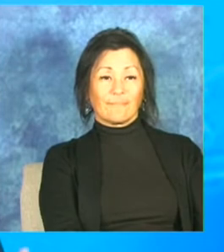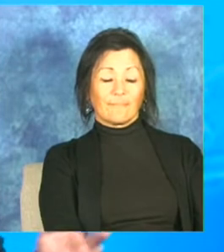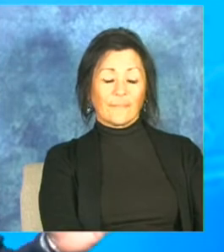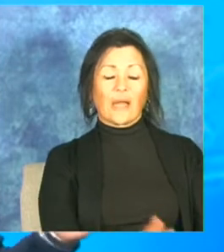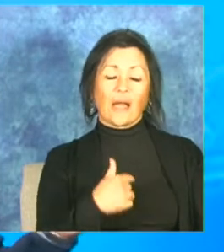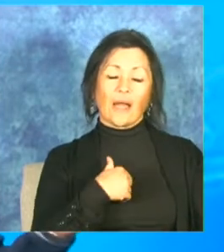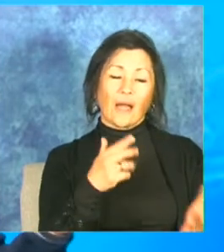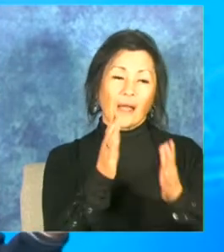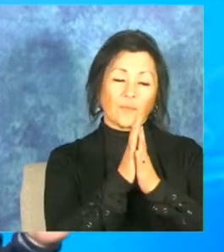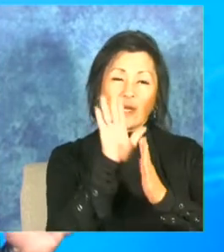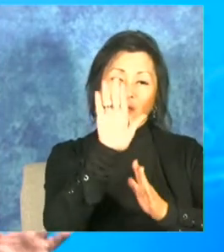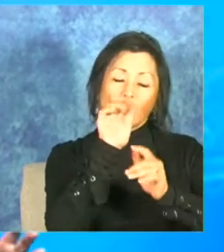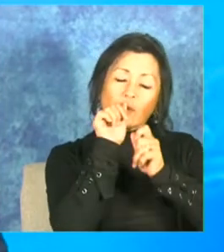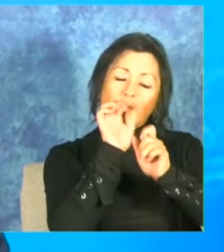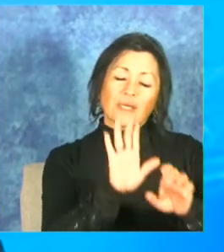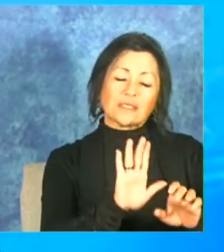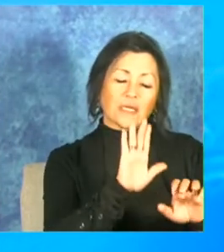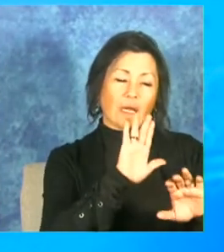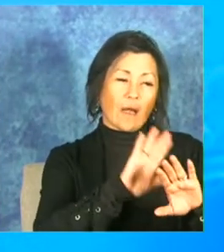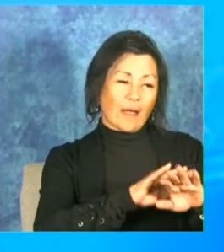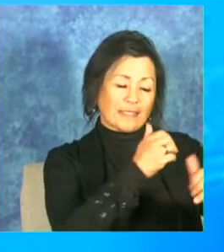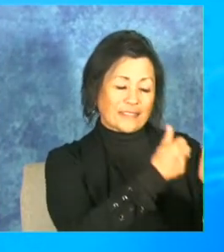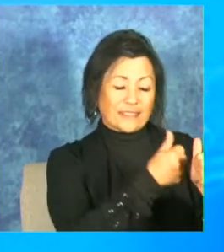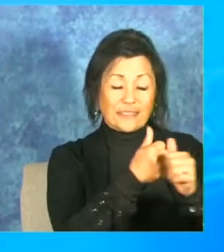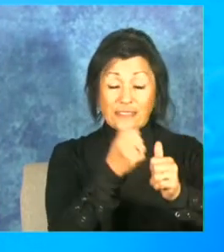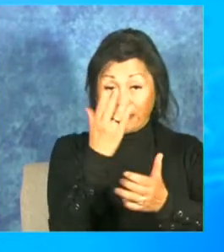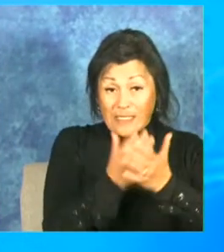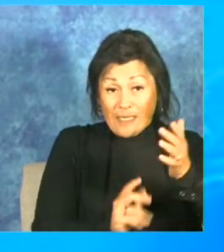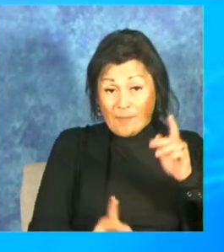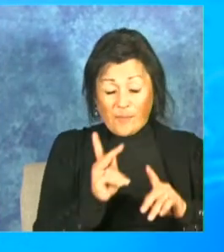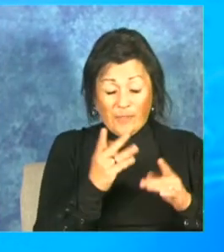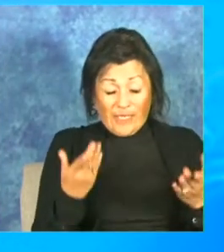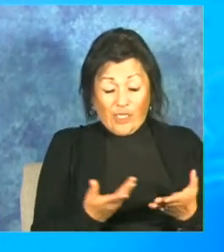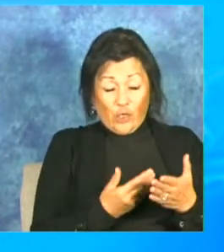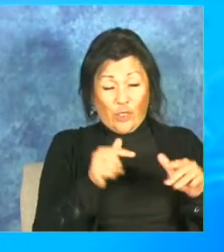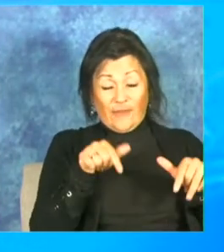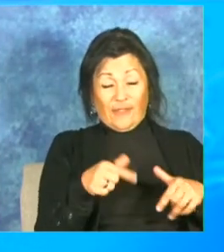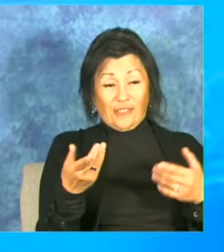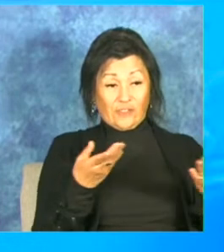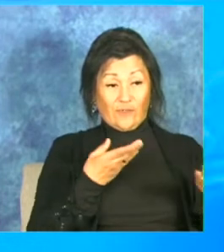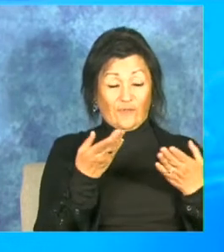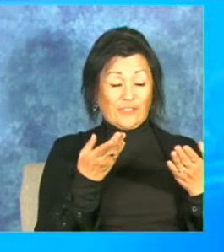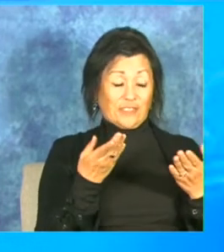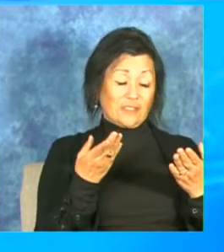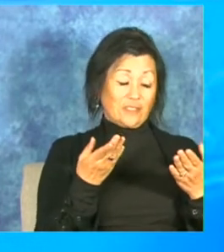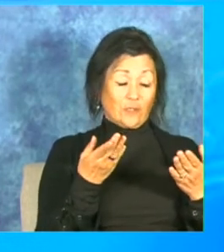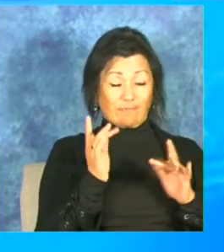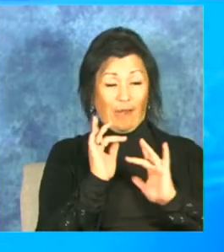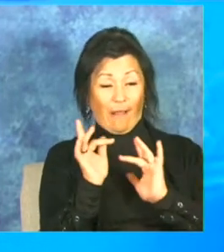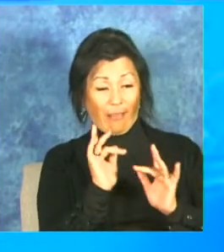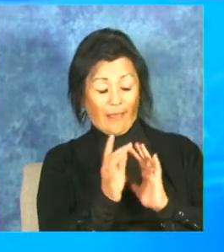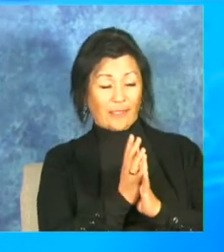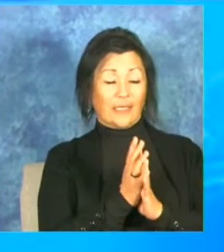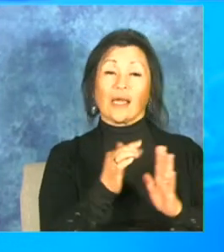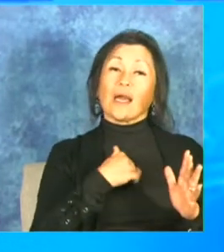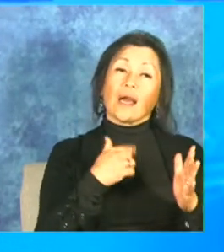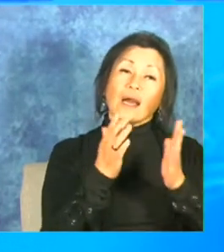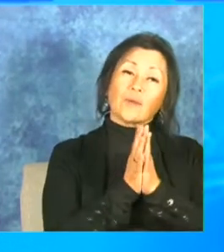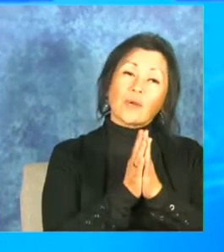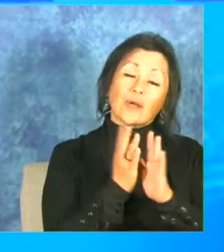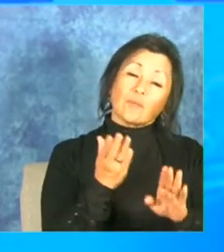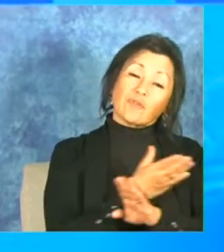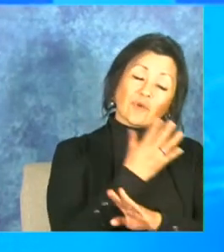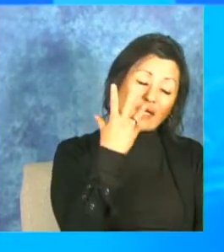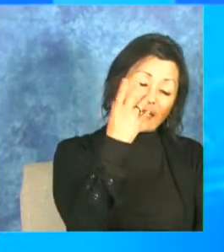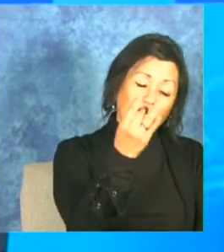And I pray your blessings upon each of them for that. If there are those here this morning in this service, in person, I pray that before they